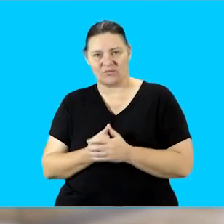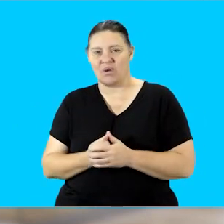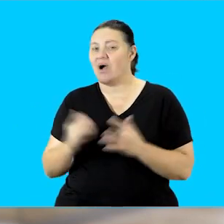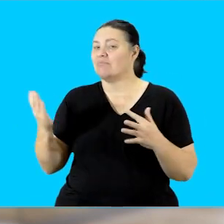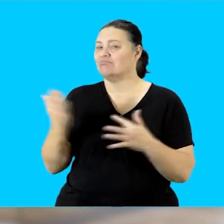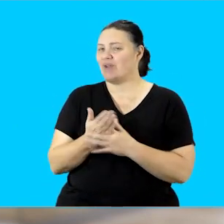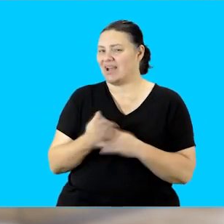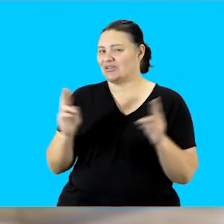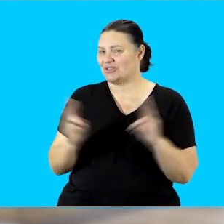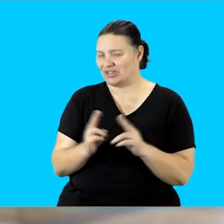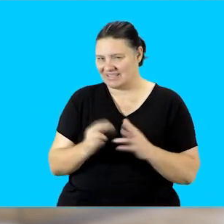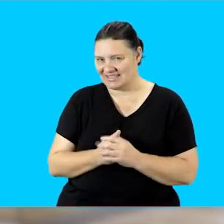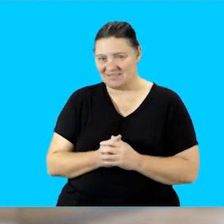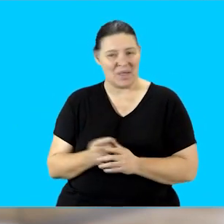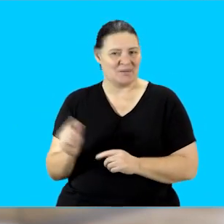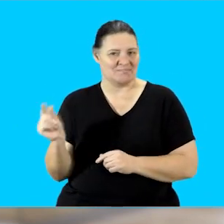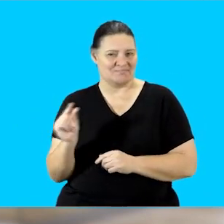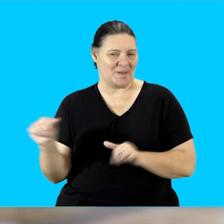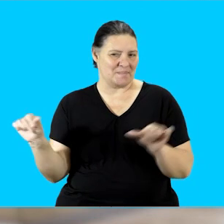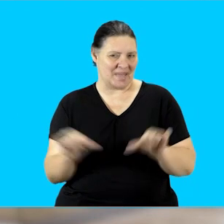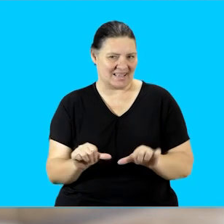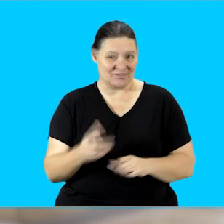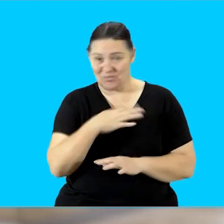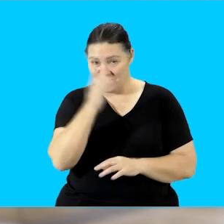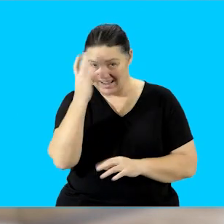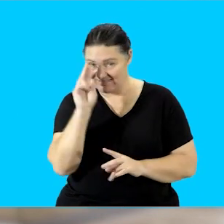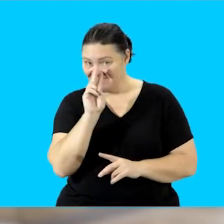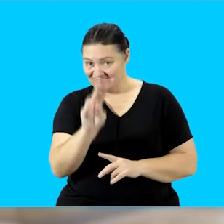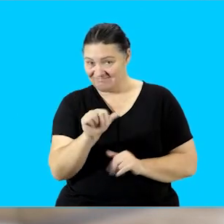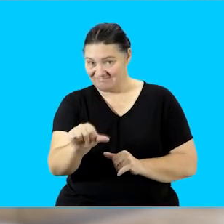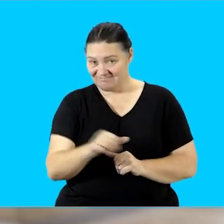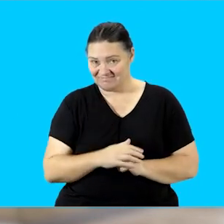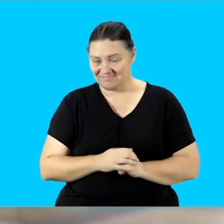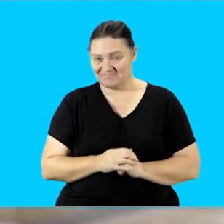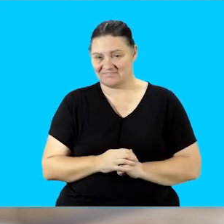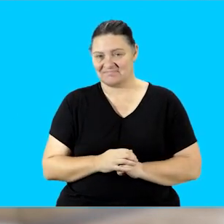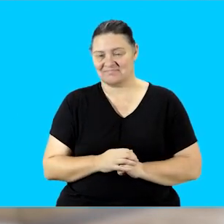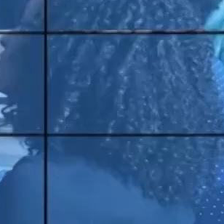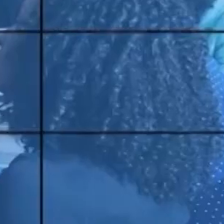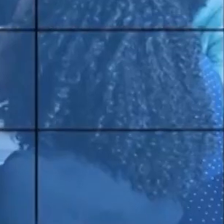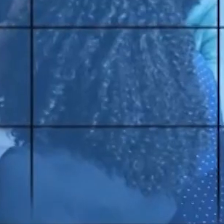to a quick short ad break. We will be back. Do not forget, stay tuned.